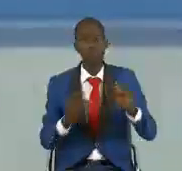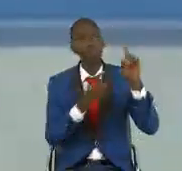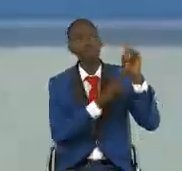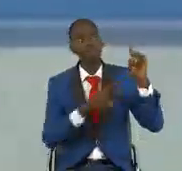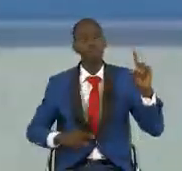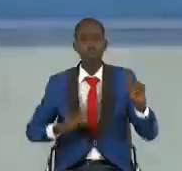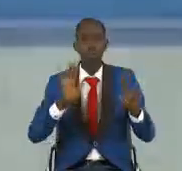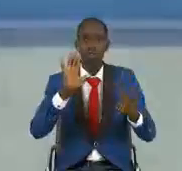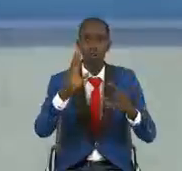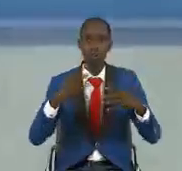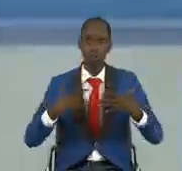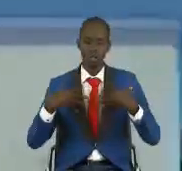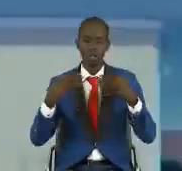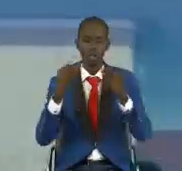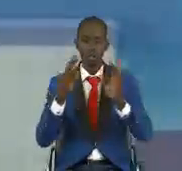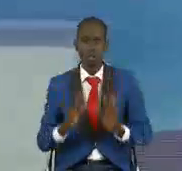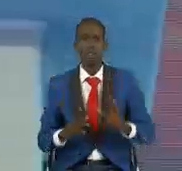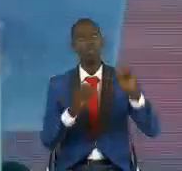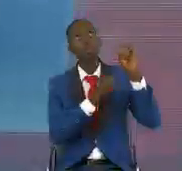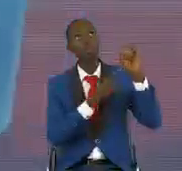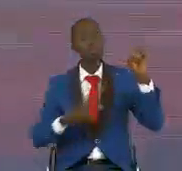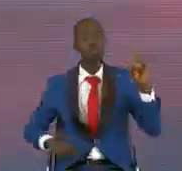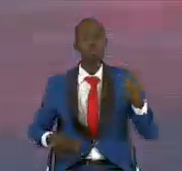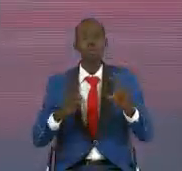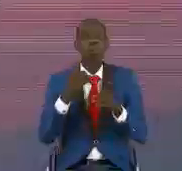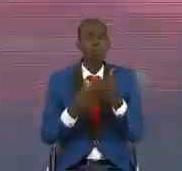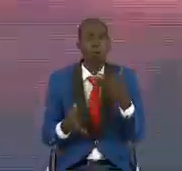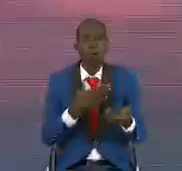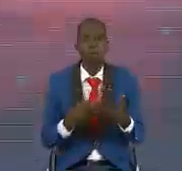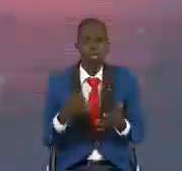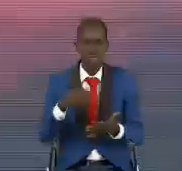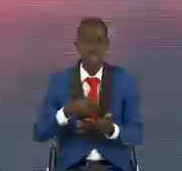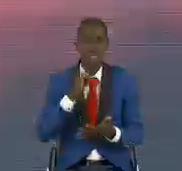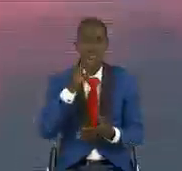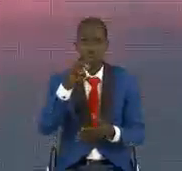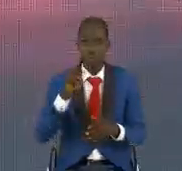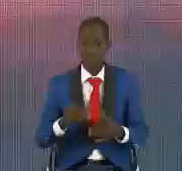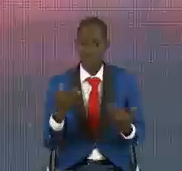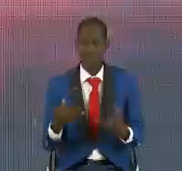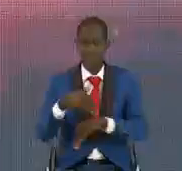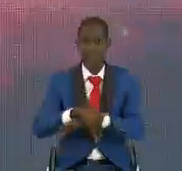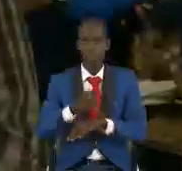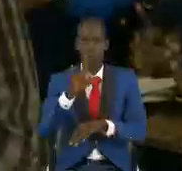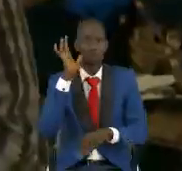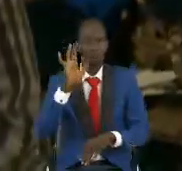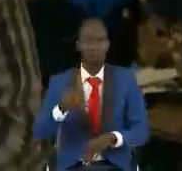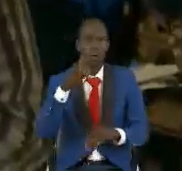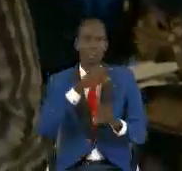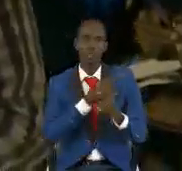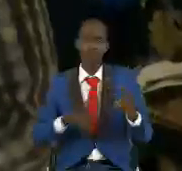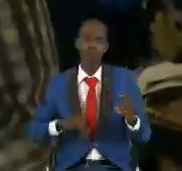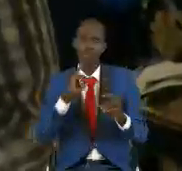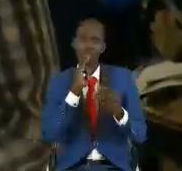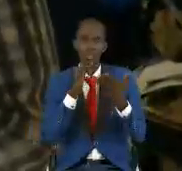I am the Lord. And whatever it is you need tonight, you'll find the Lord is present there. Amen. Present